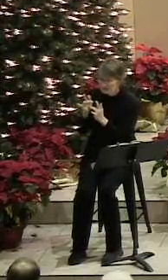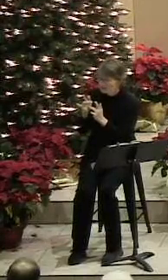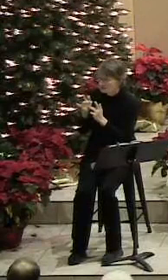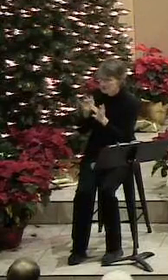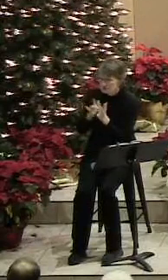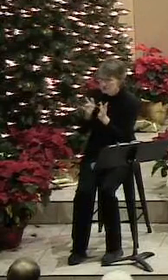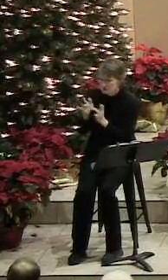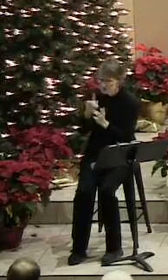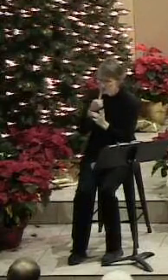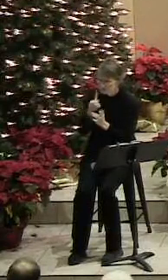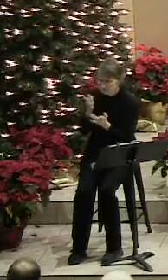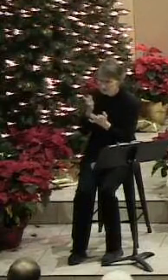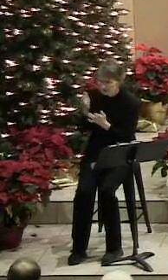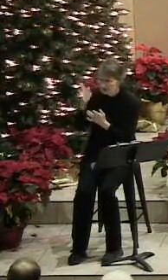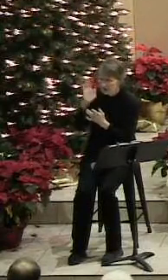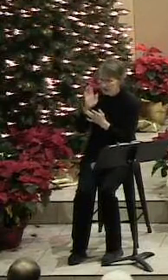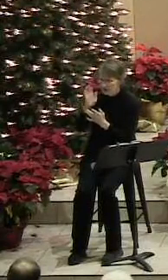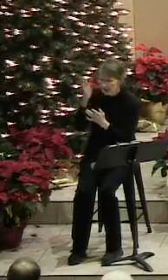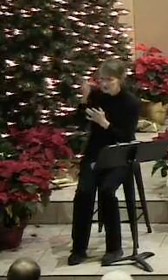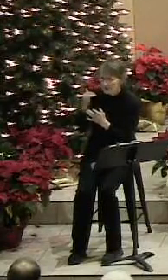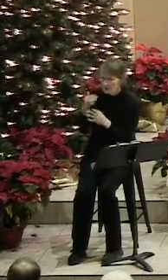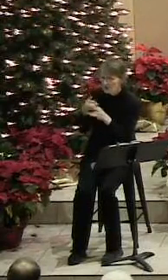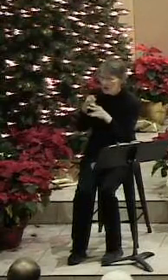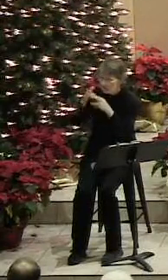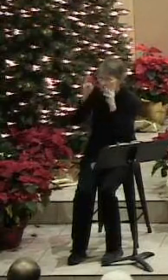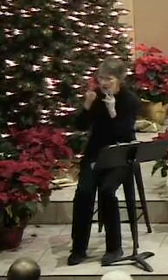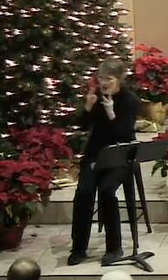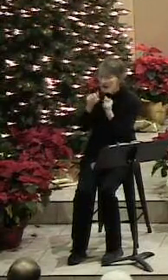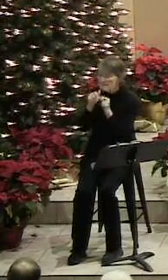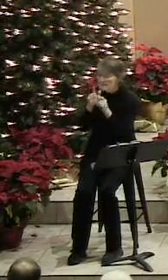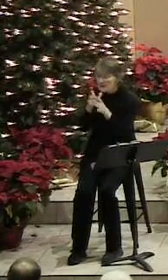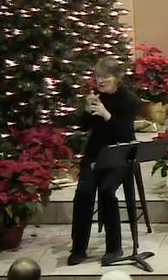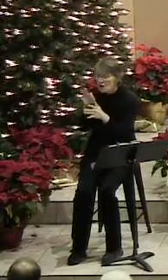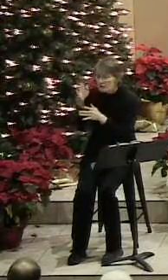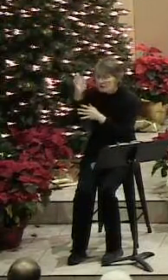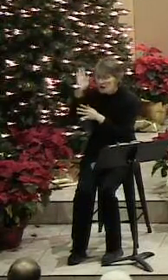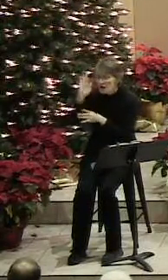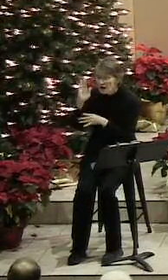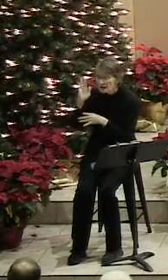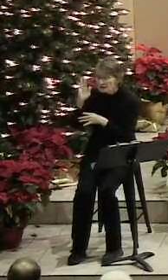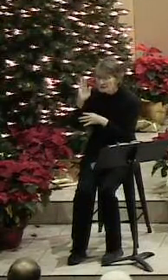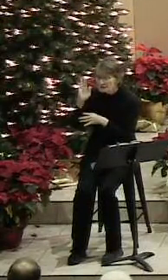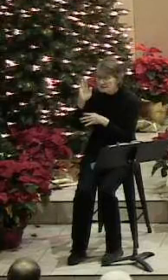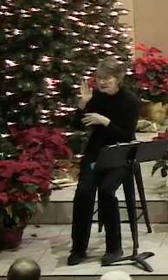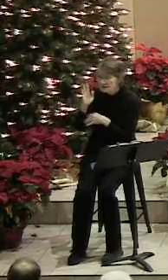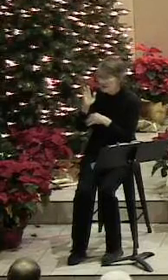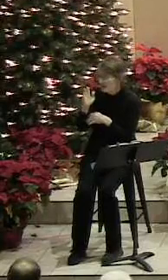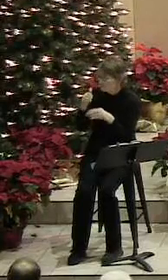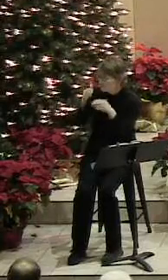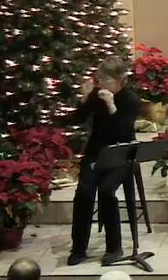give her that title, Mother of God. And Mary, she was there.